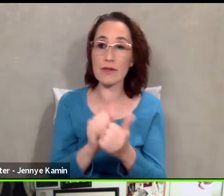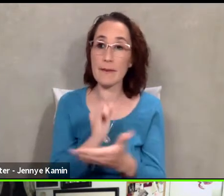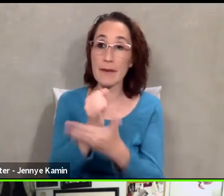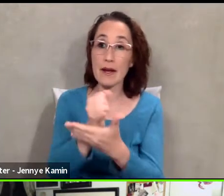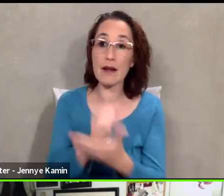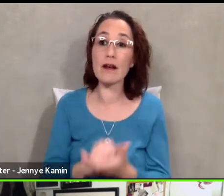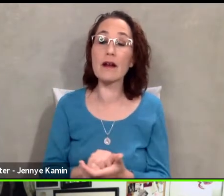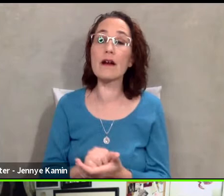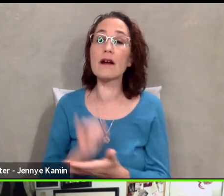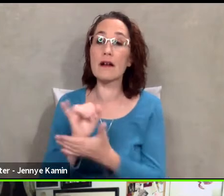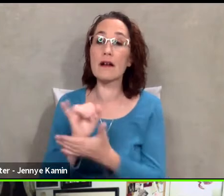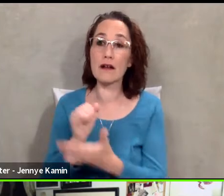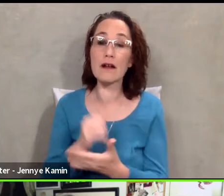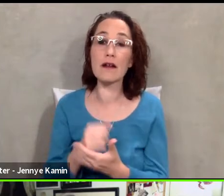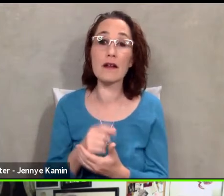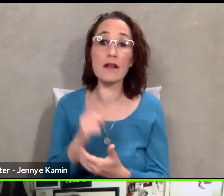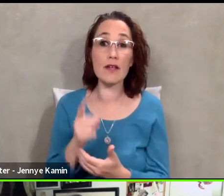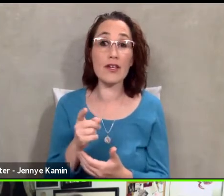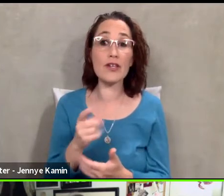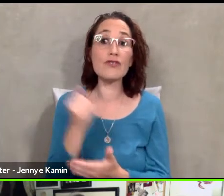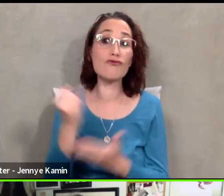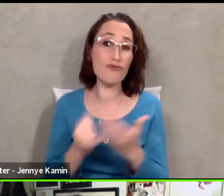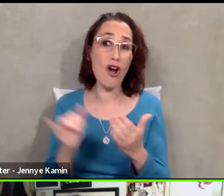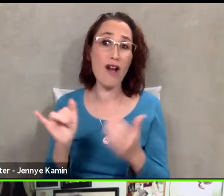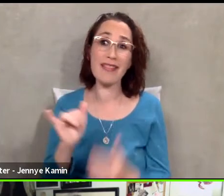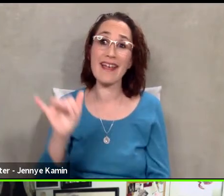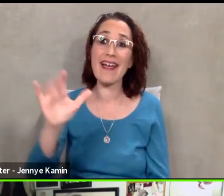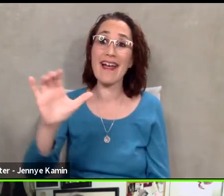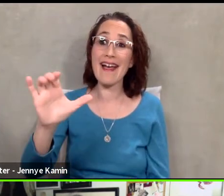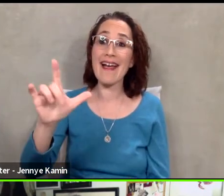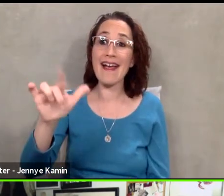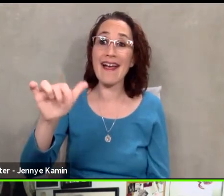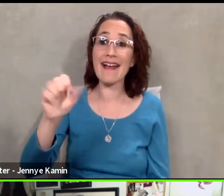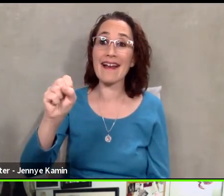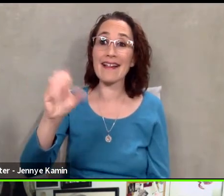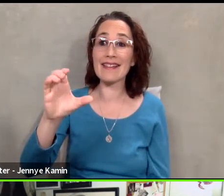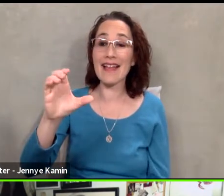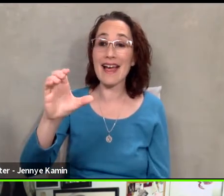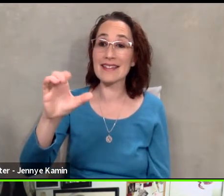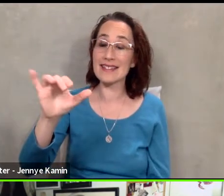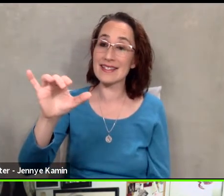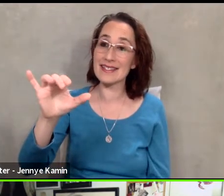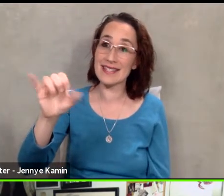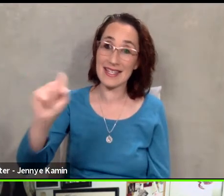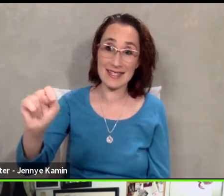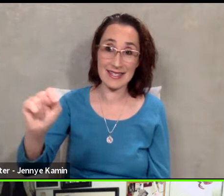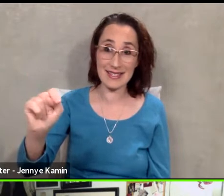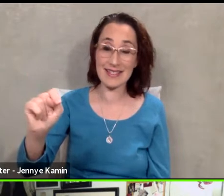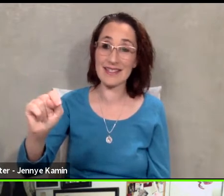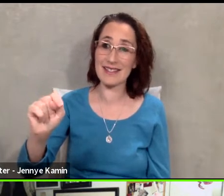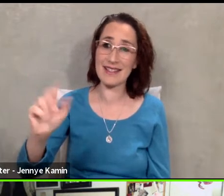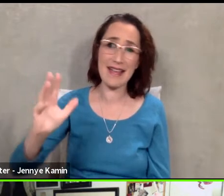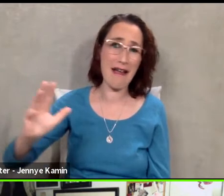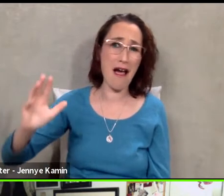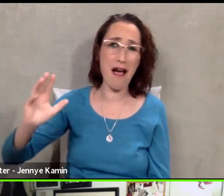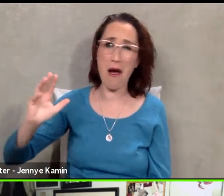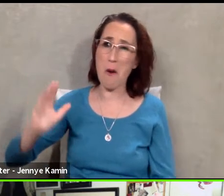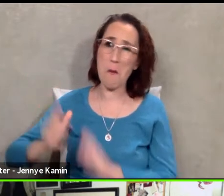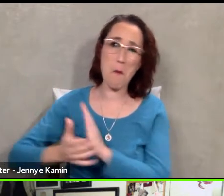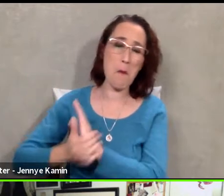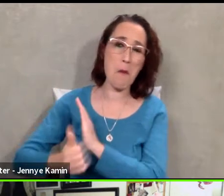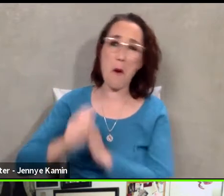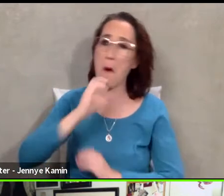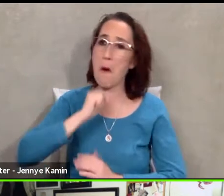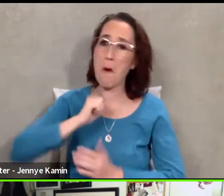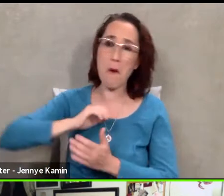unusual about the work is that you draw like a classicist. Like you draw like someone who can actually draw and paint, you know, which isn't